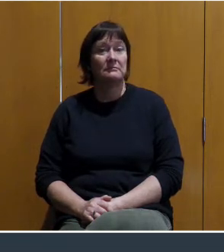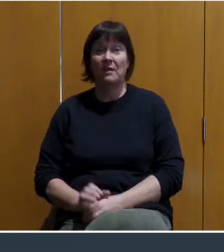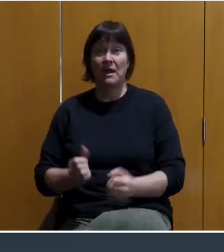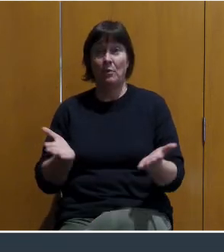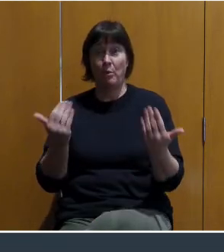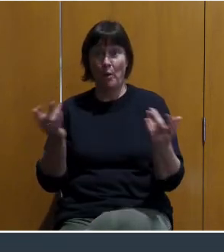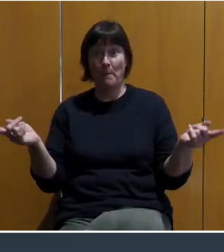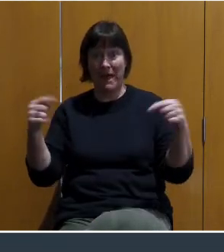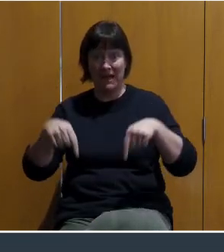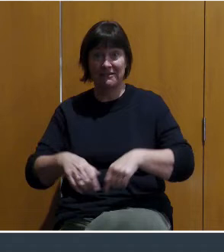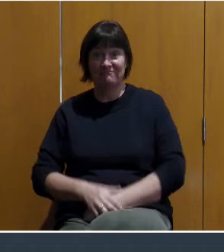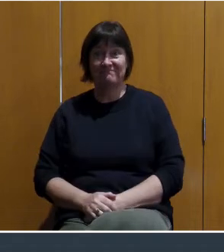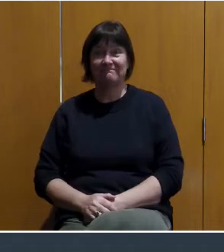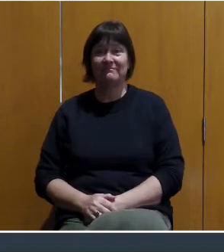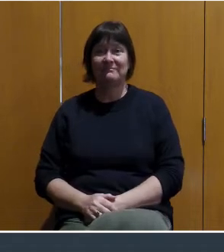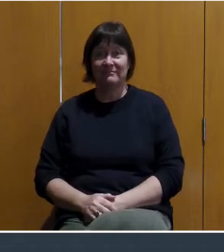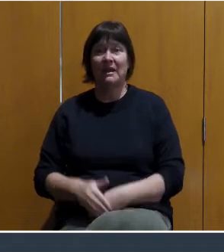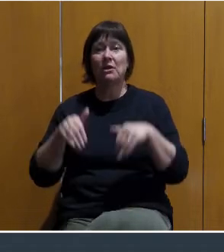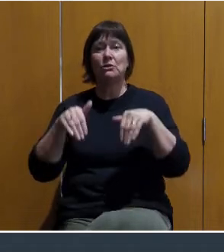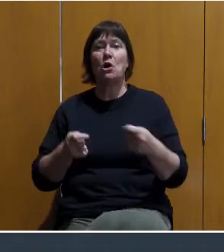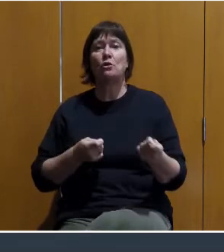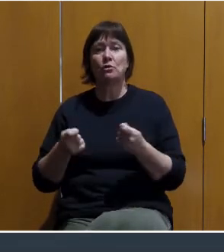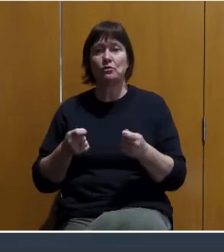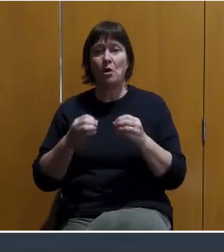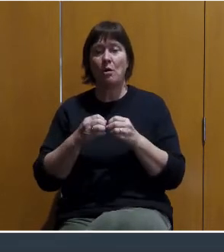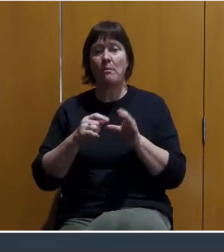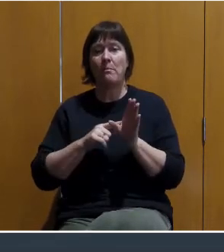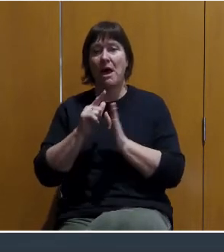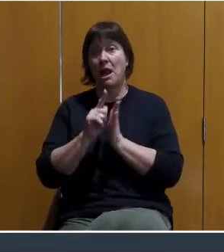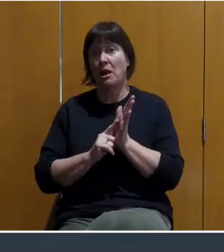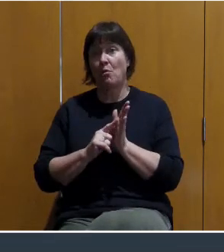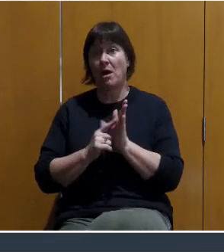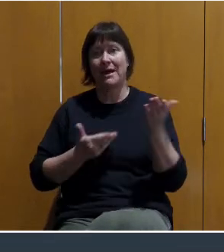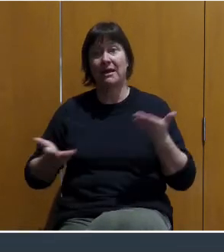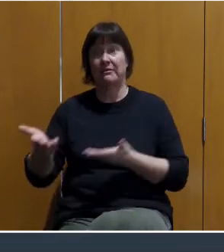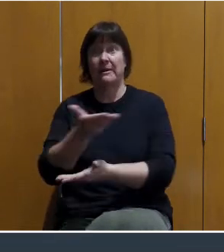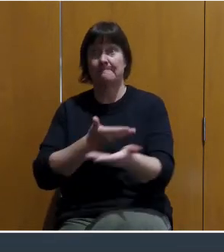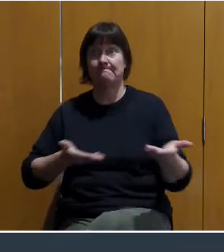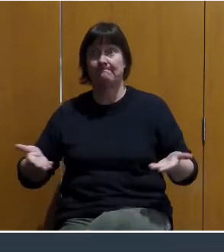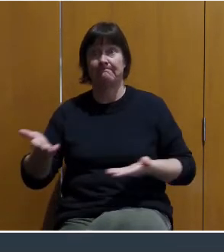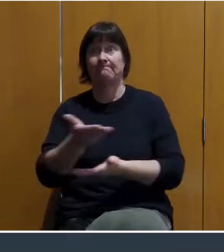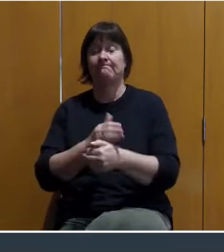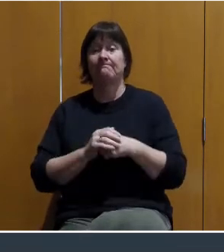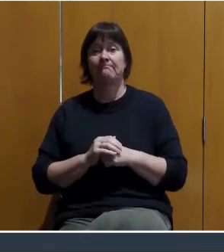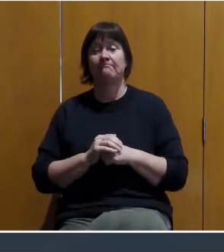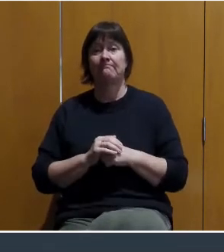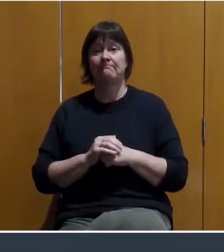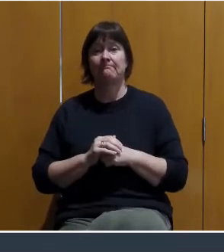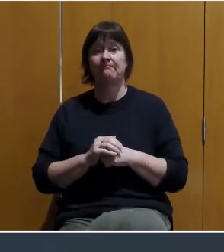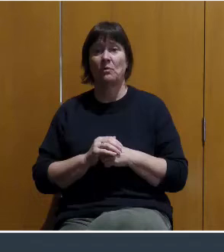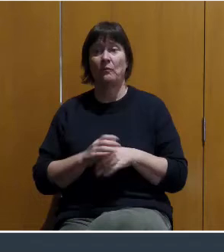Right, welcome back everybody to our dog control bylaw hearing, and we have our next group